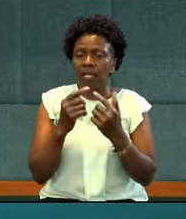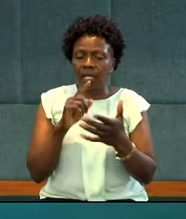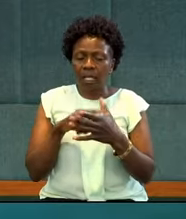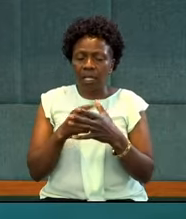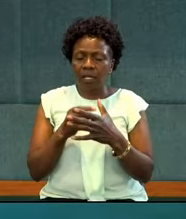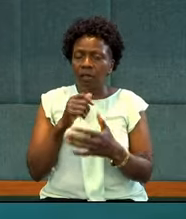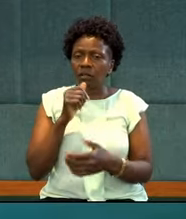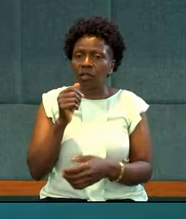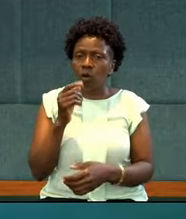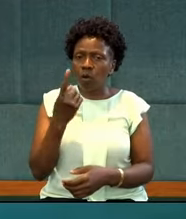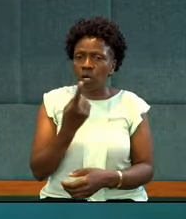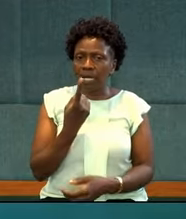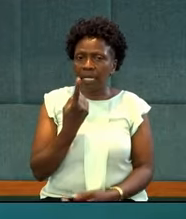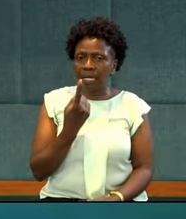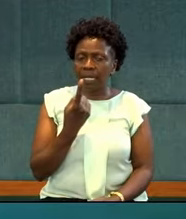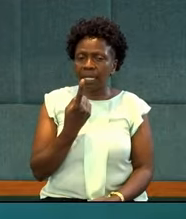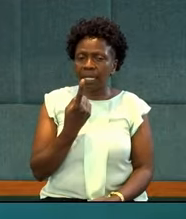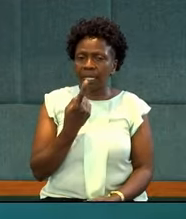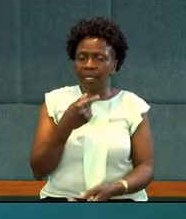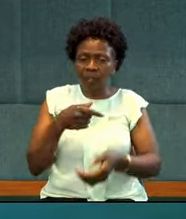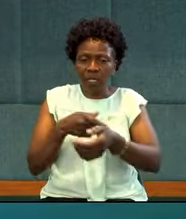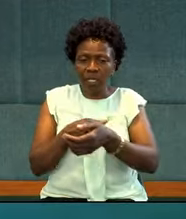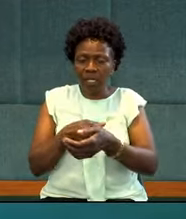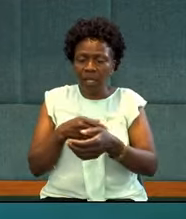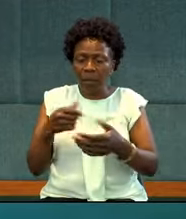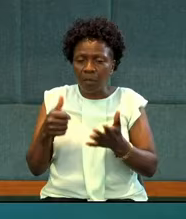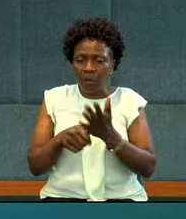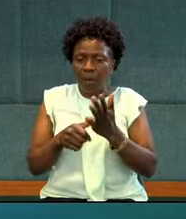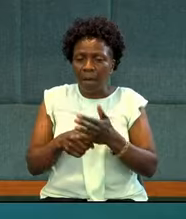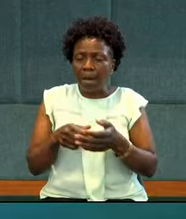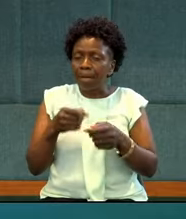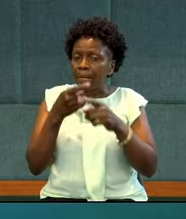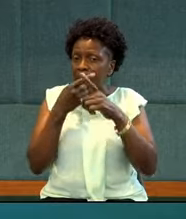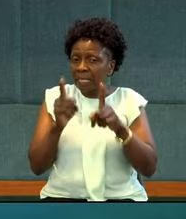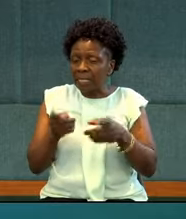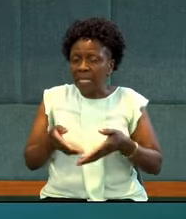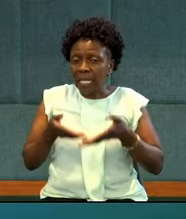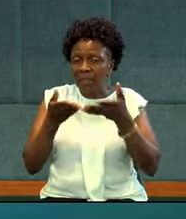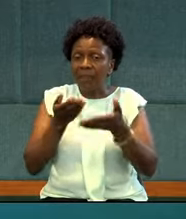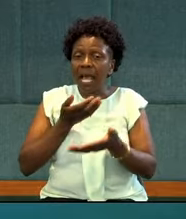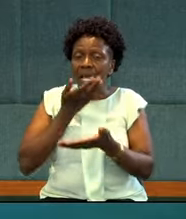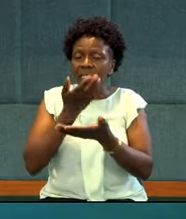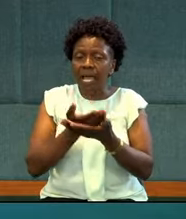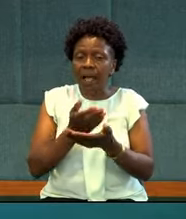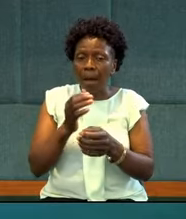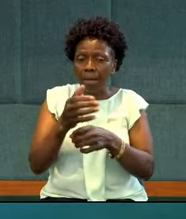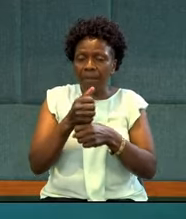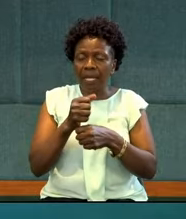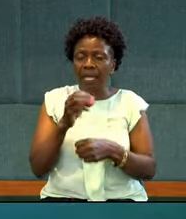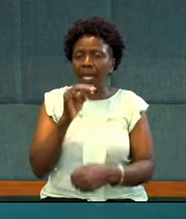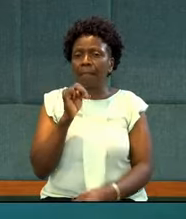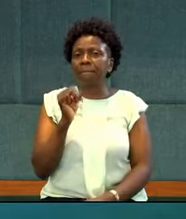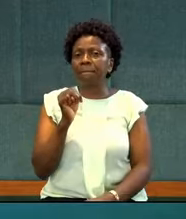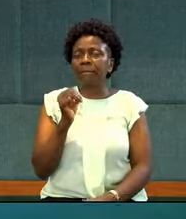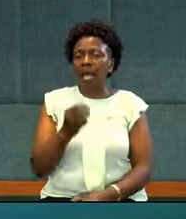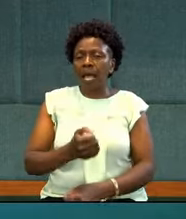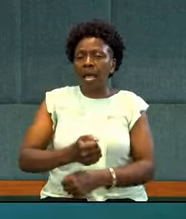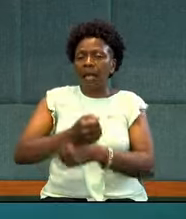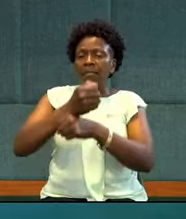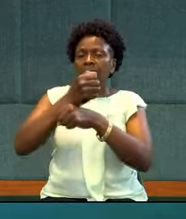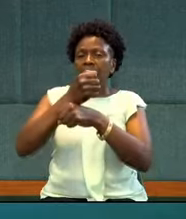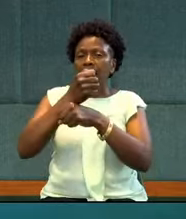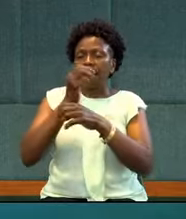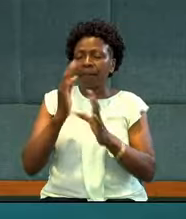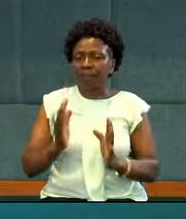I not only diagnose the problem, but I also supply the answer. I will make him a helper meet.